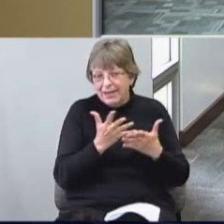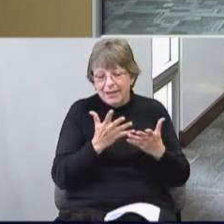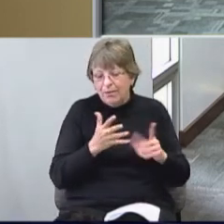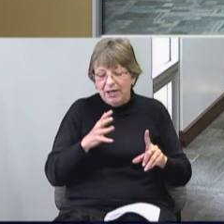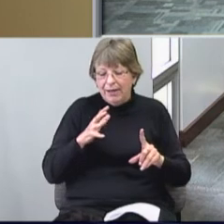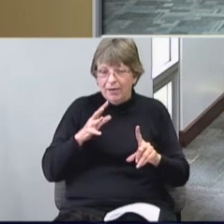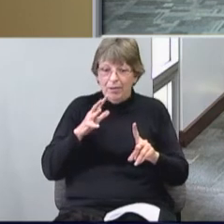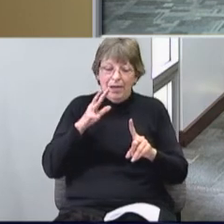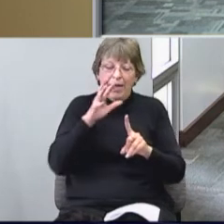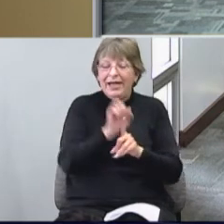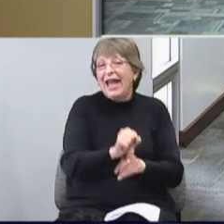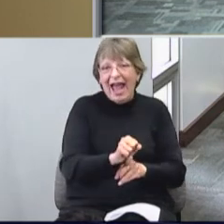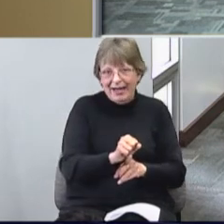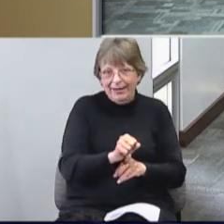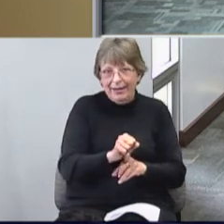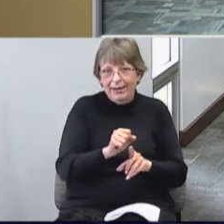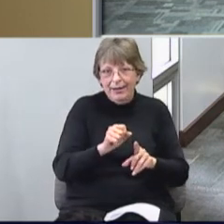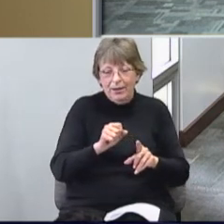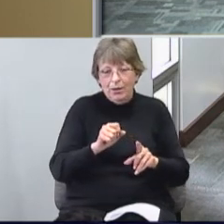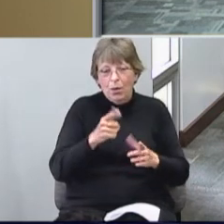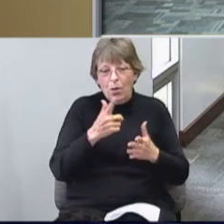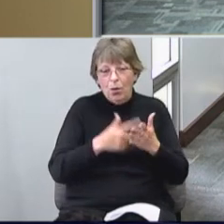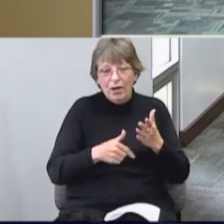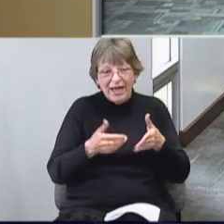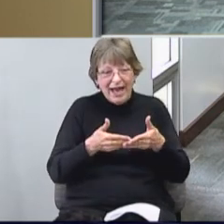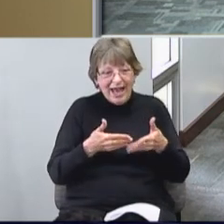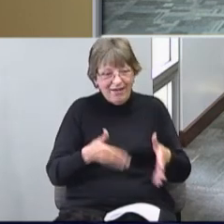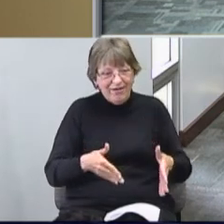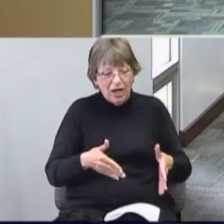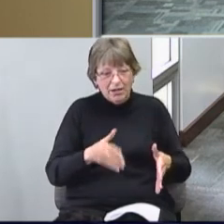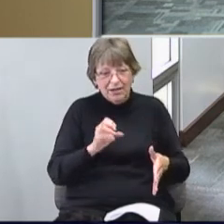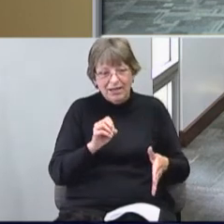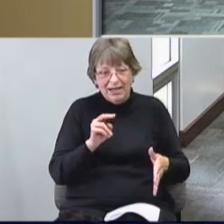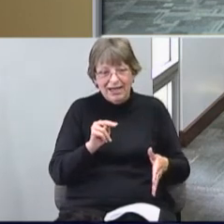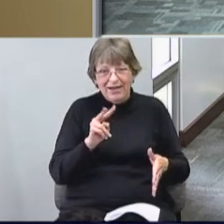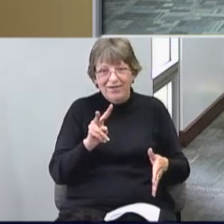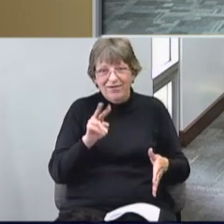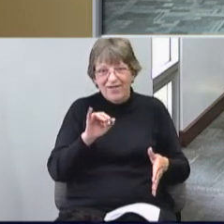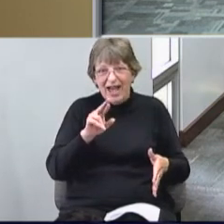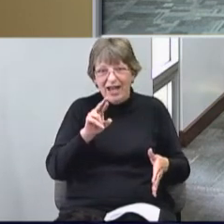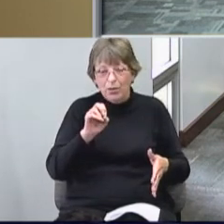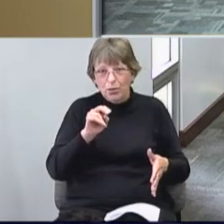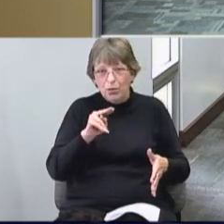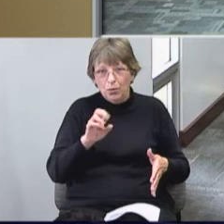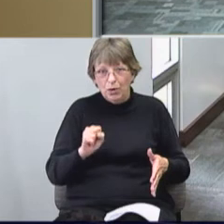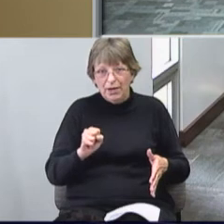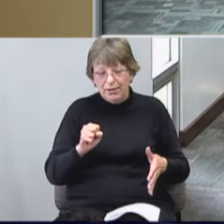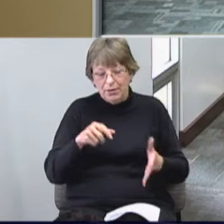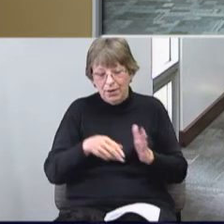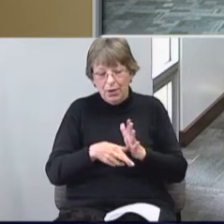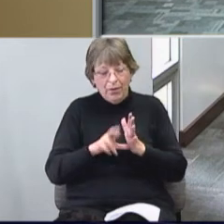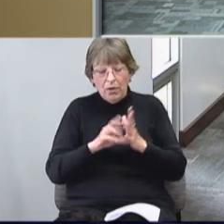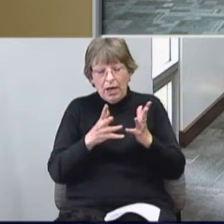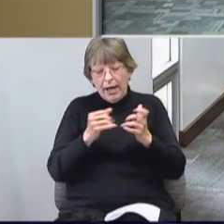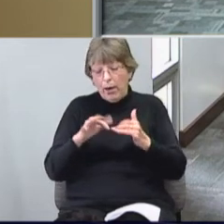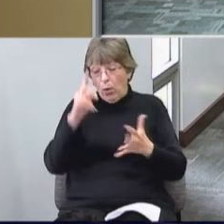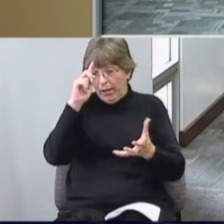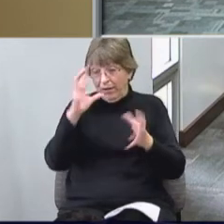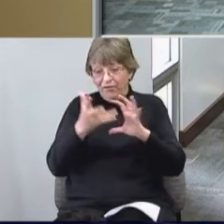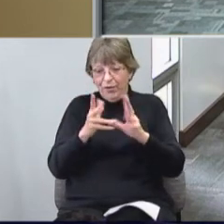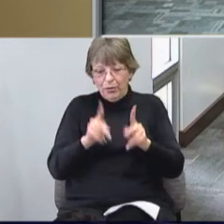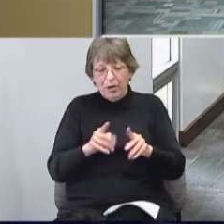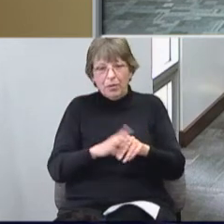far as what they have taken away is the environments review, as you guys, I don't even want to confuse people with that, but. And